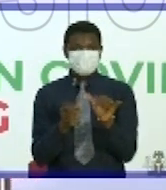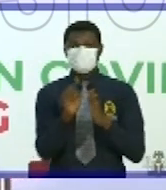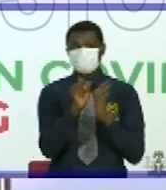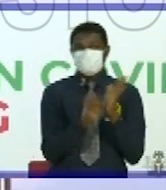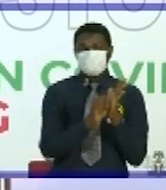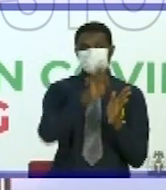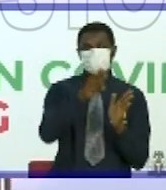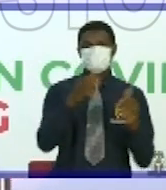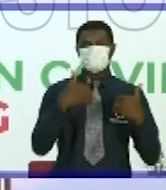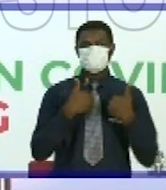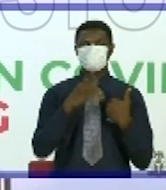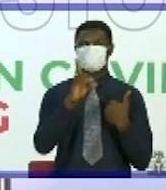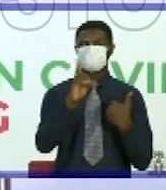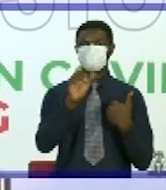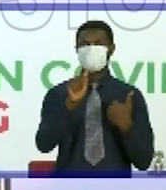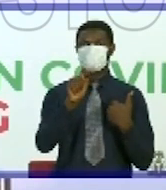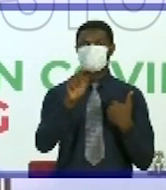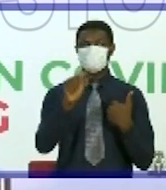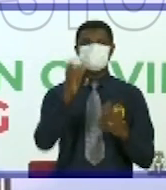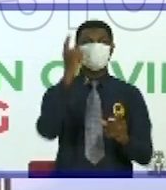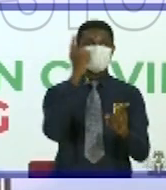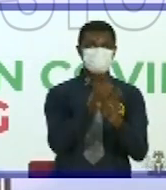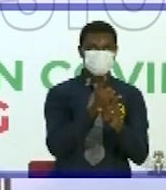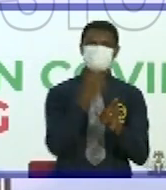be up to date on the platform,